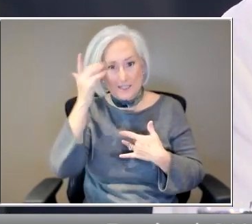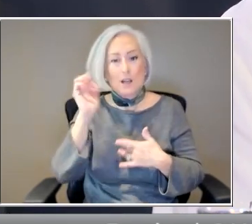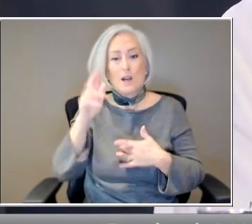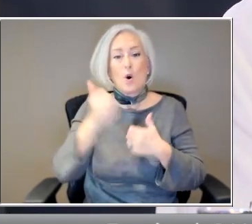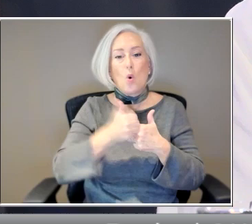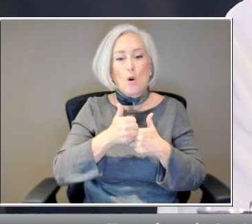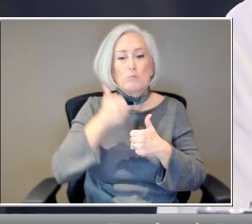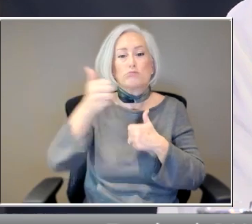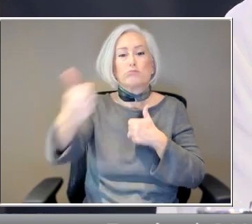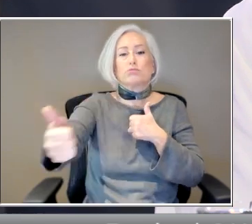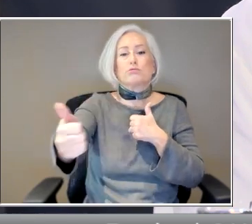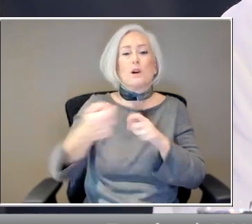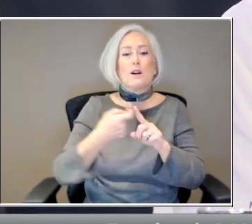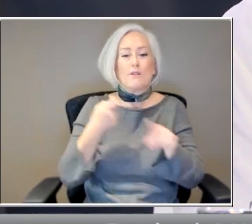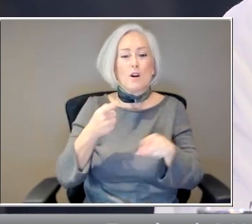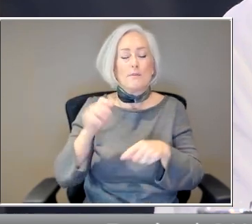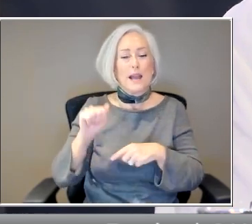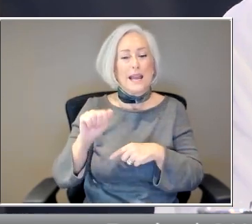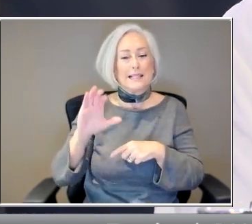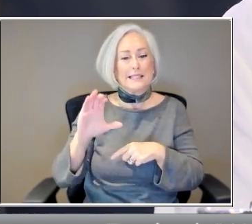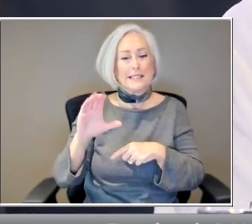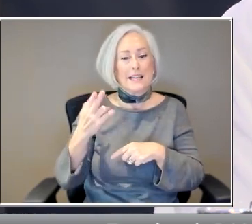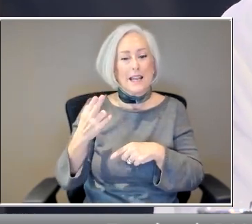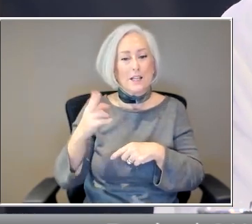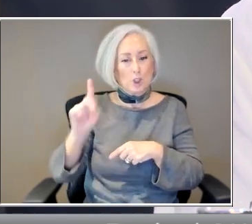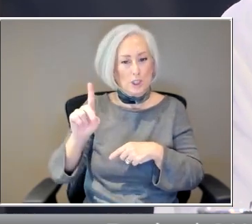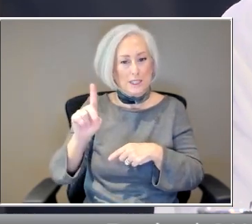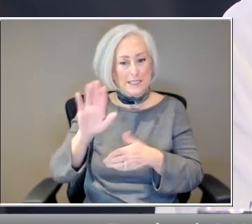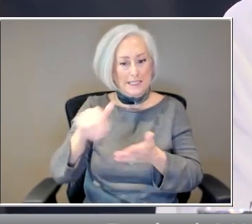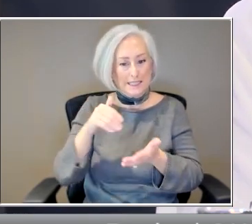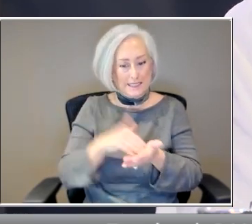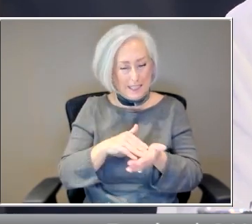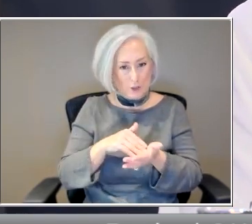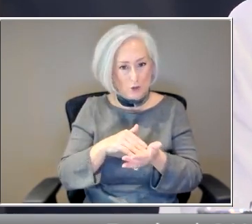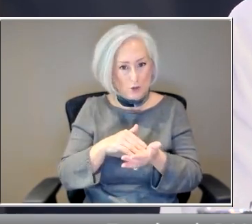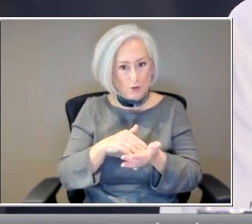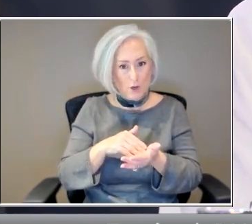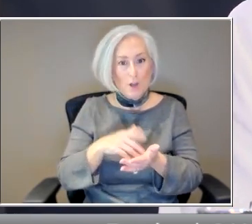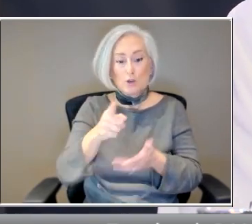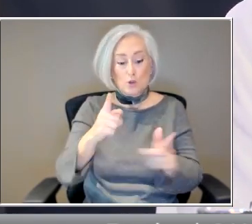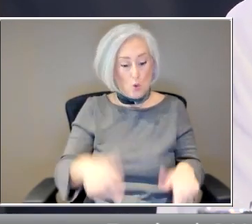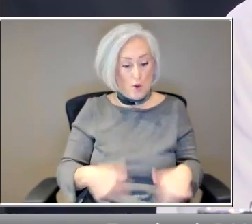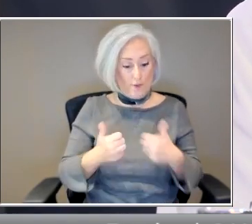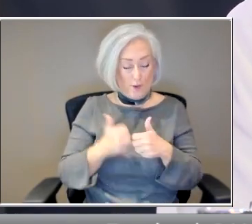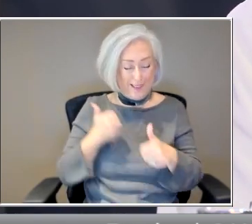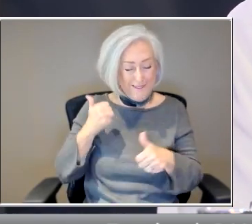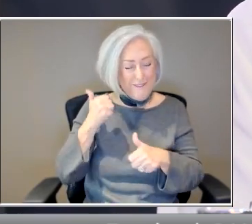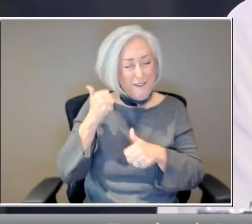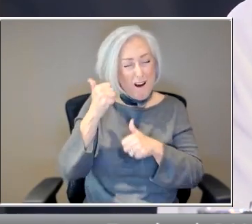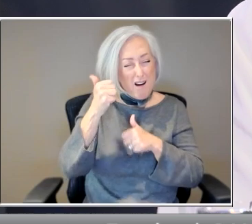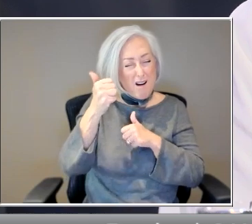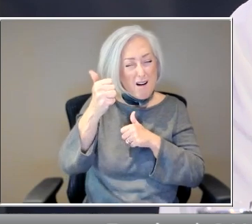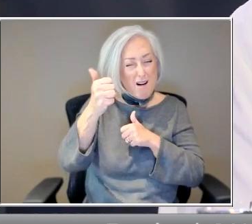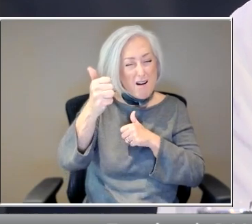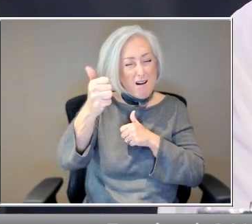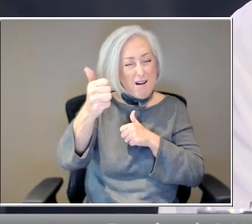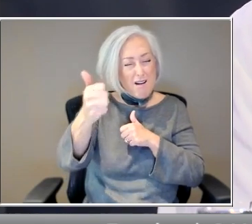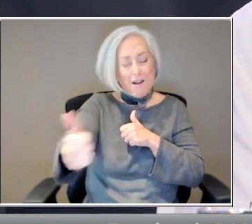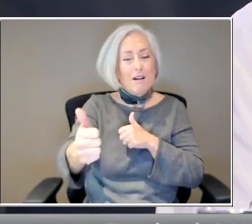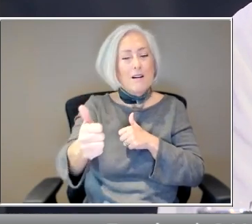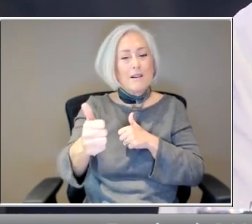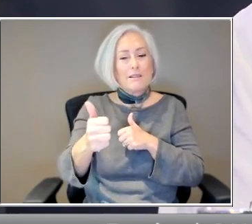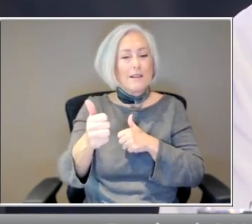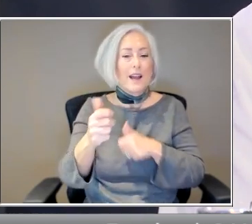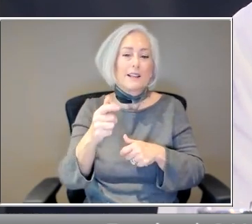ACHD center. So if you live really far away and seeing a specialized program is more difficult to do, then you just don't do